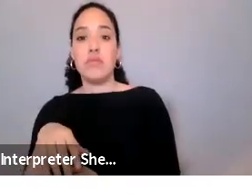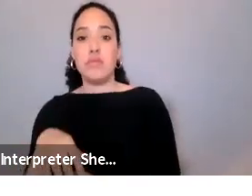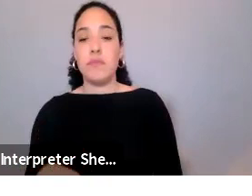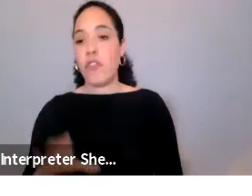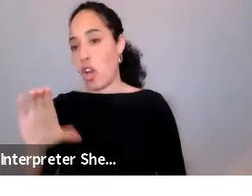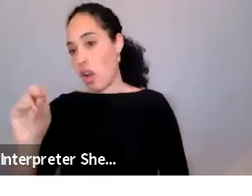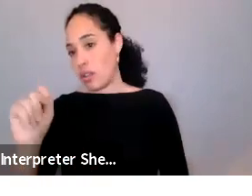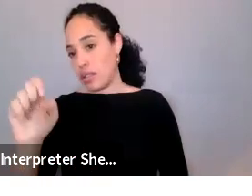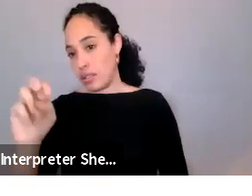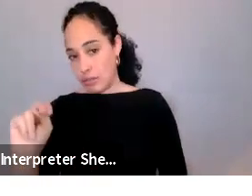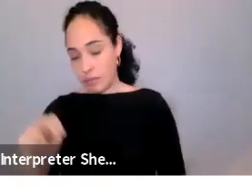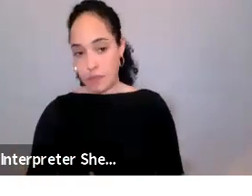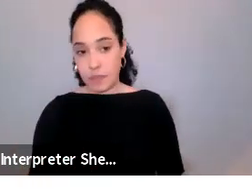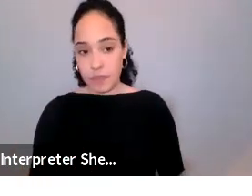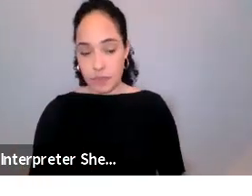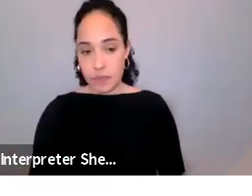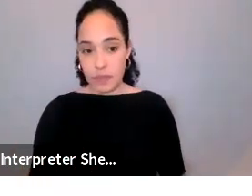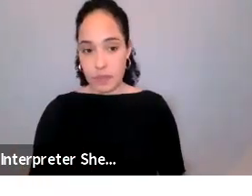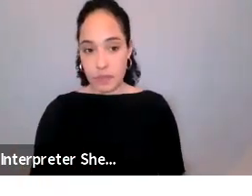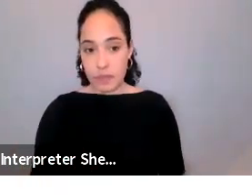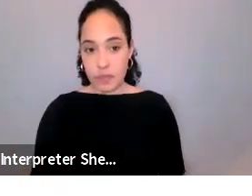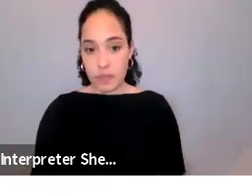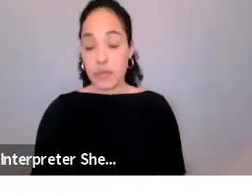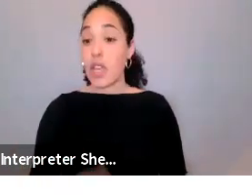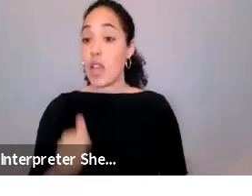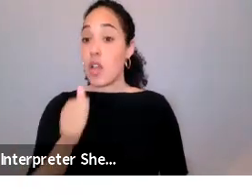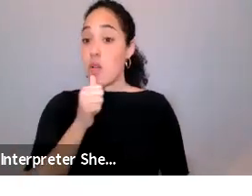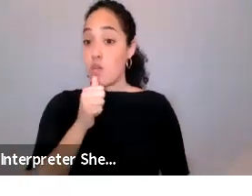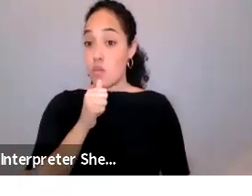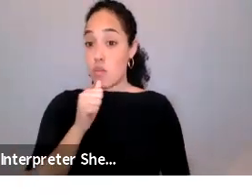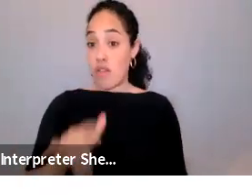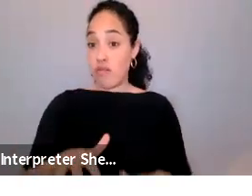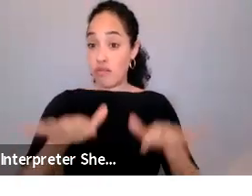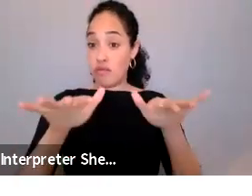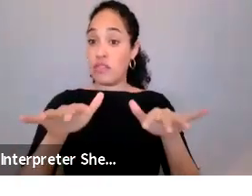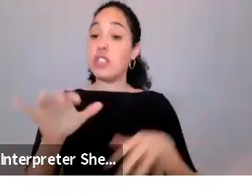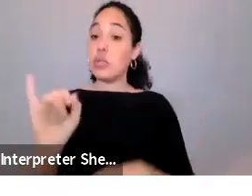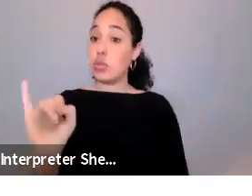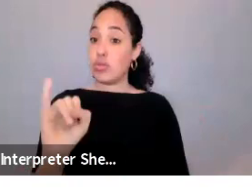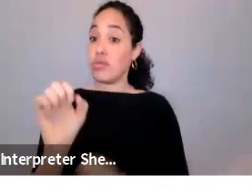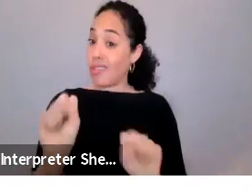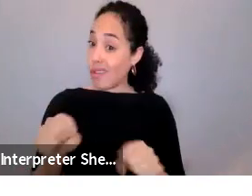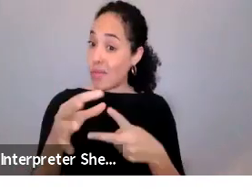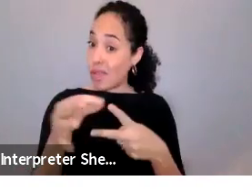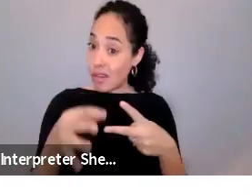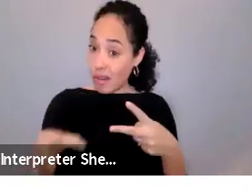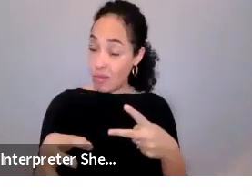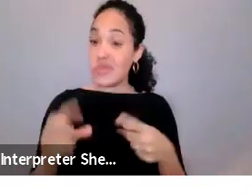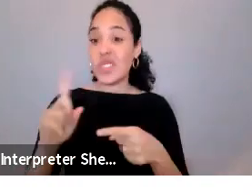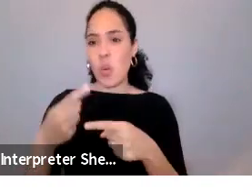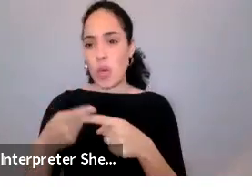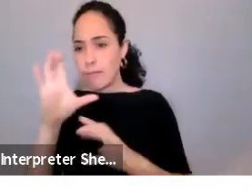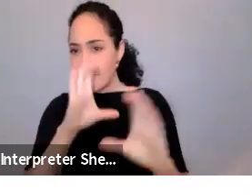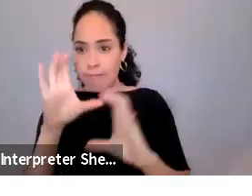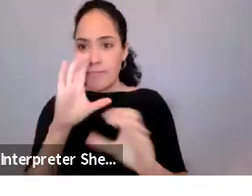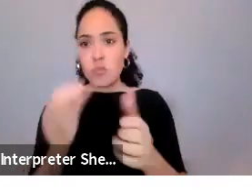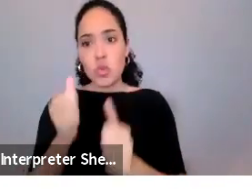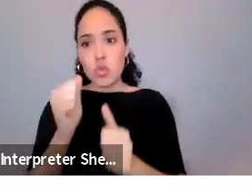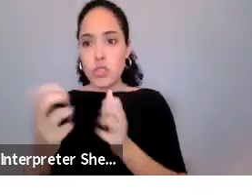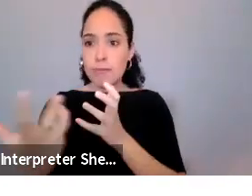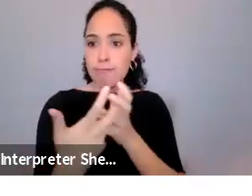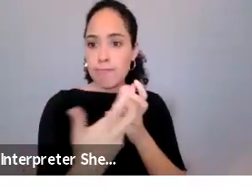insurance may be an option. When shopping for flood insurance, remember that many policies also have limited individual limits